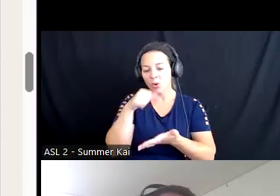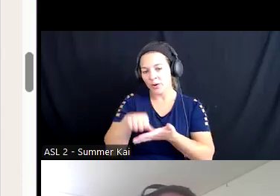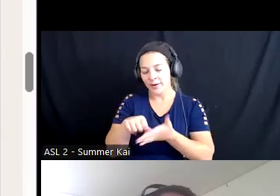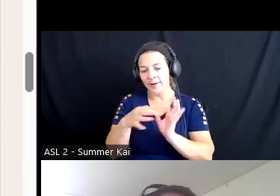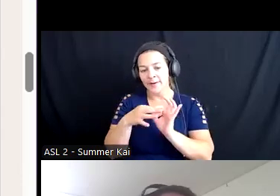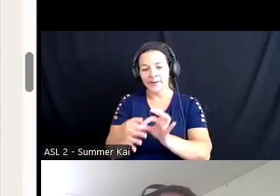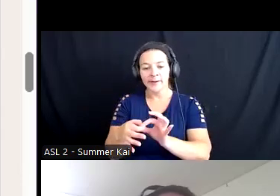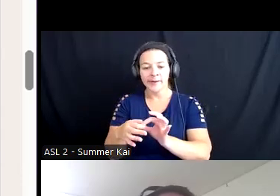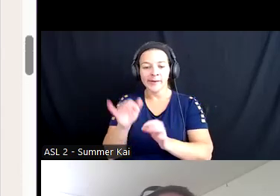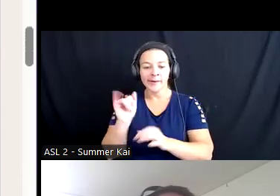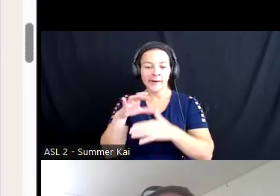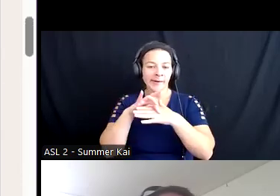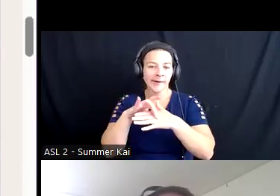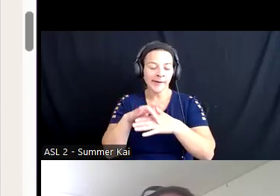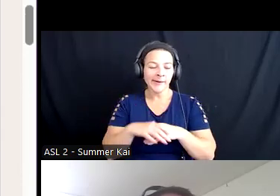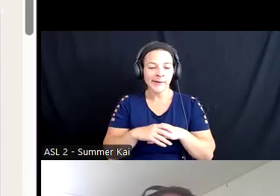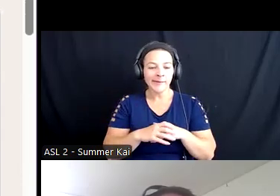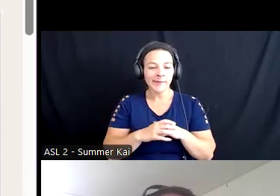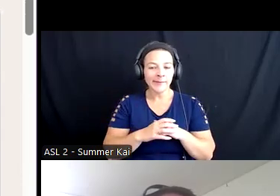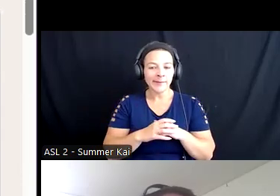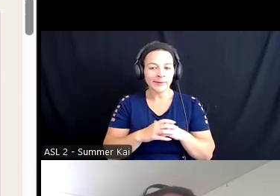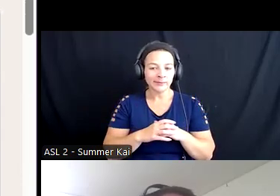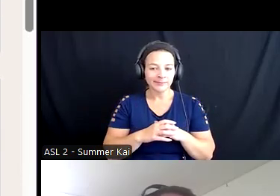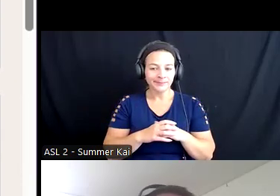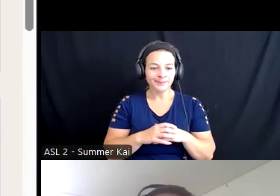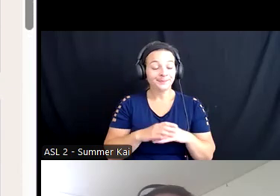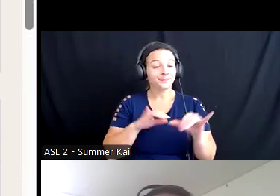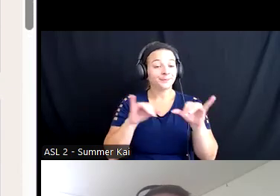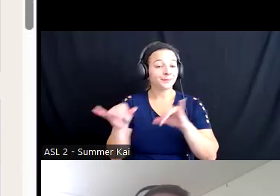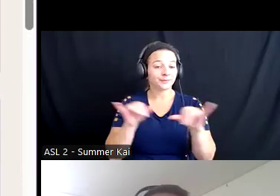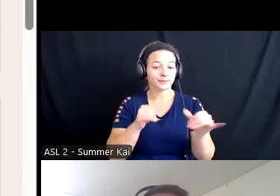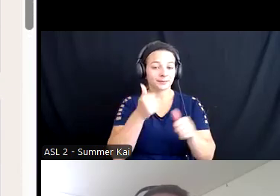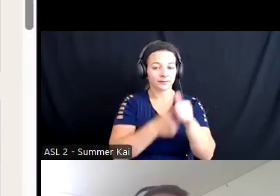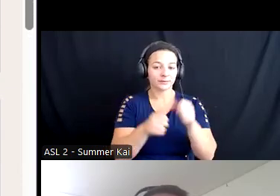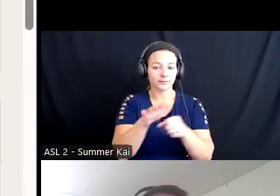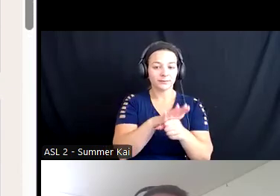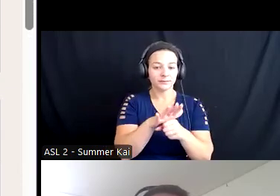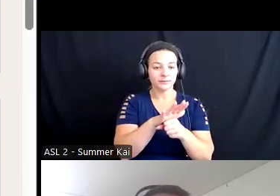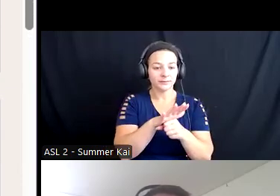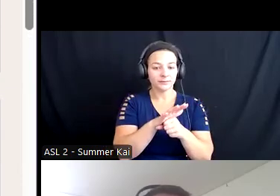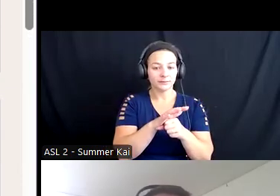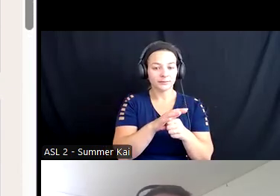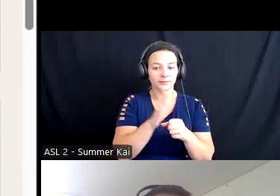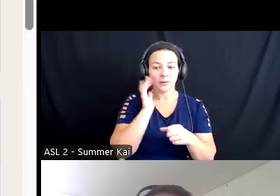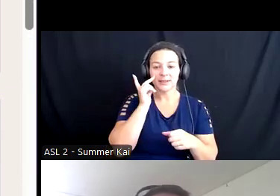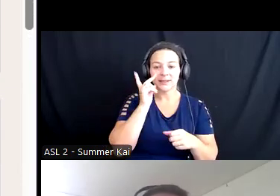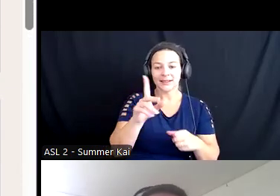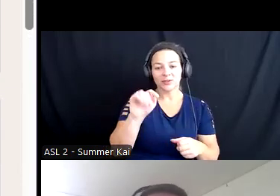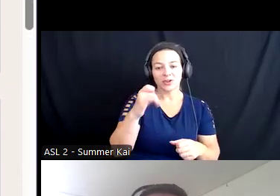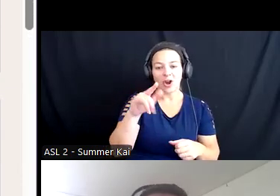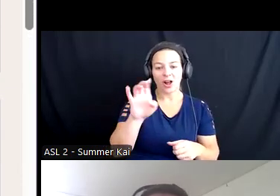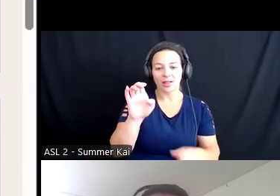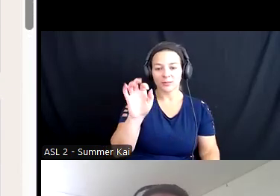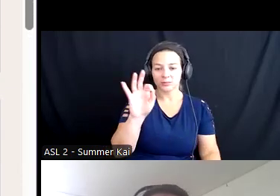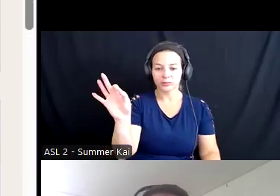on the content. And also in each section, you'll find a toggle up here that changes